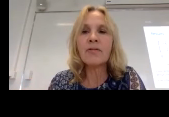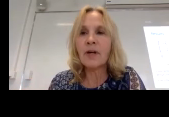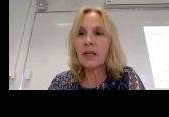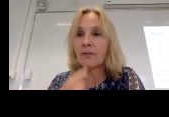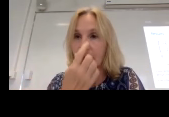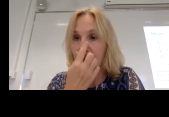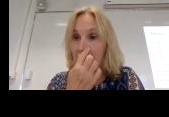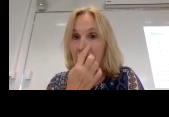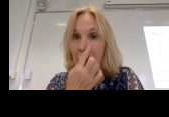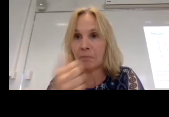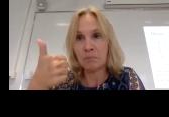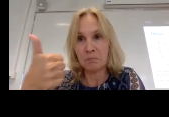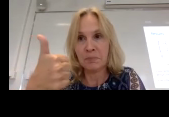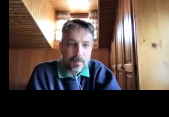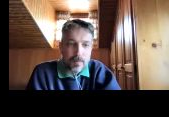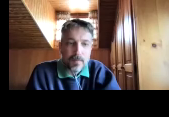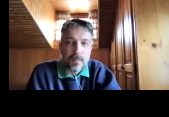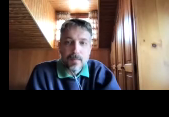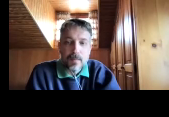And the other One more finding, minute, Karen.